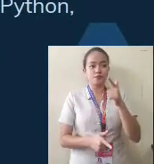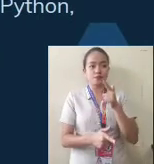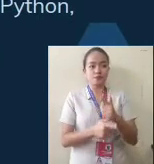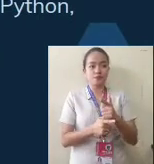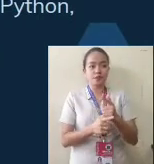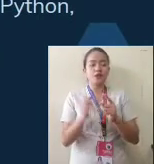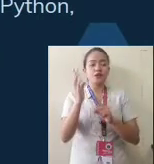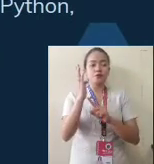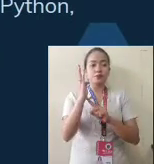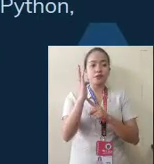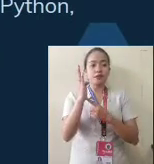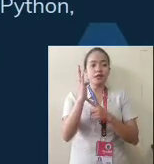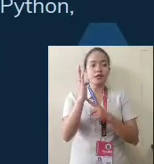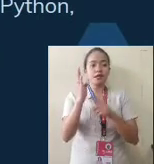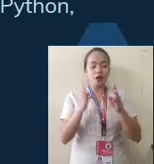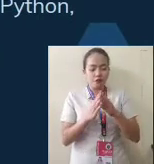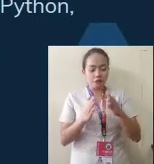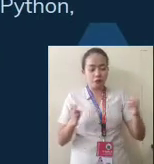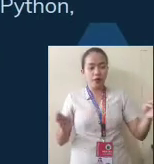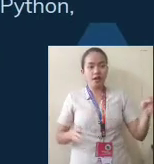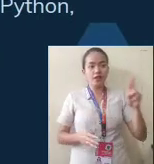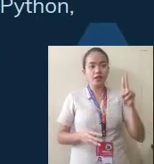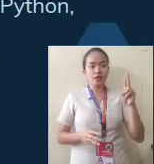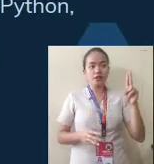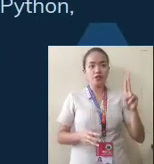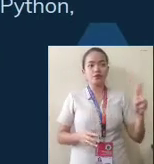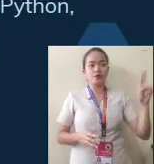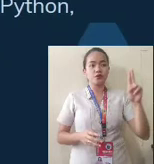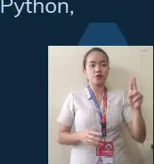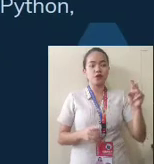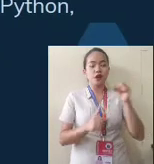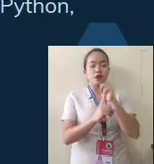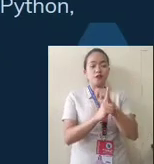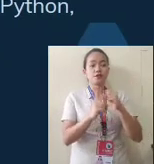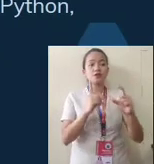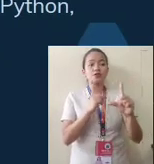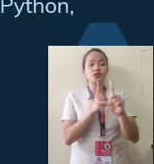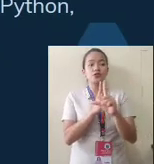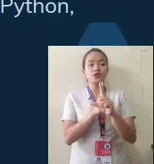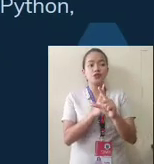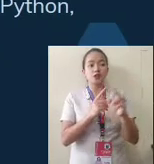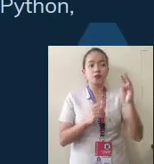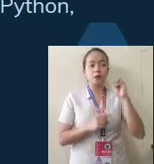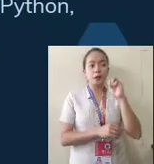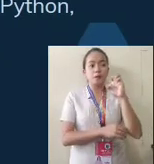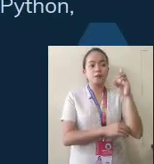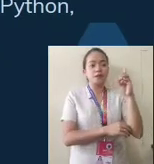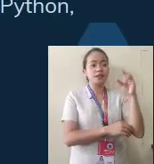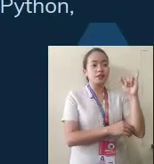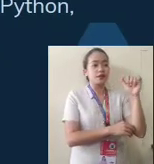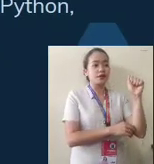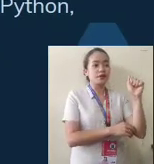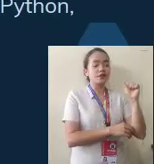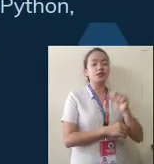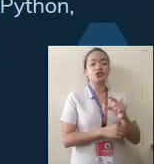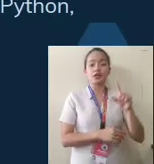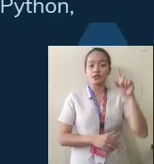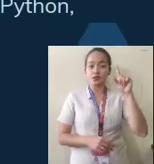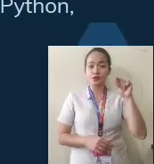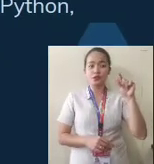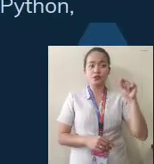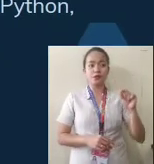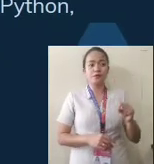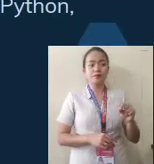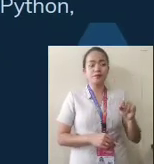such as Twitter, Facebook, and YouTube. Virtual community. Web pages are